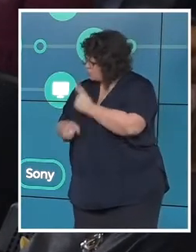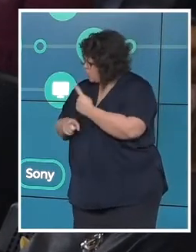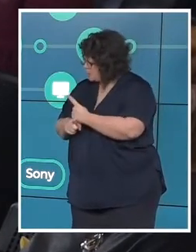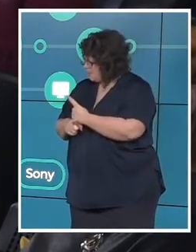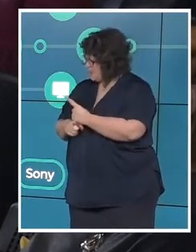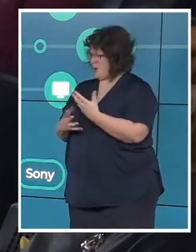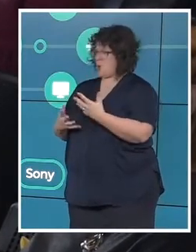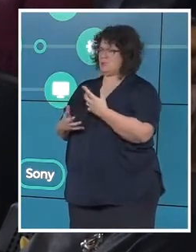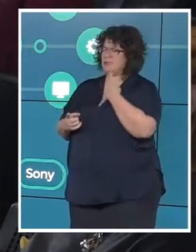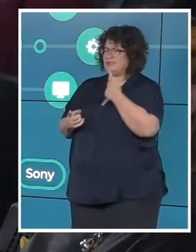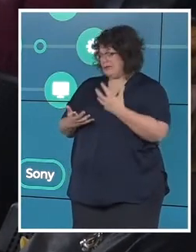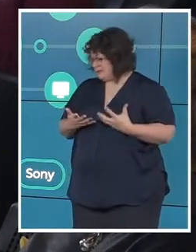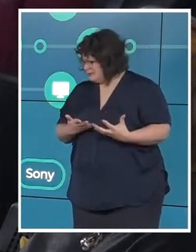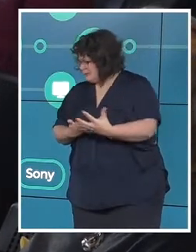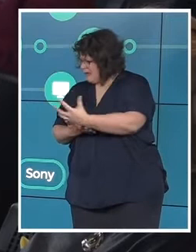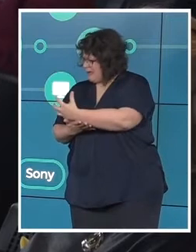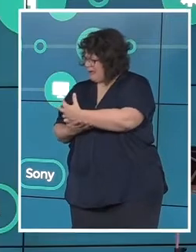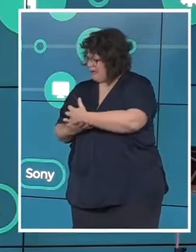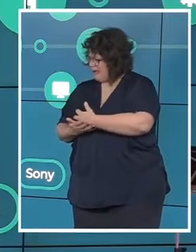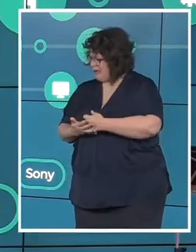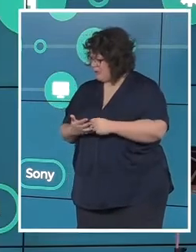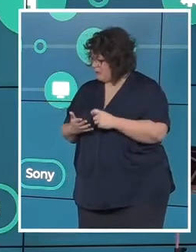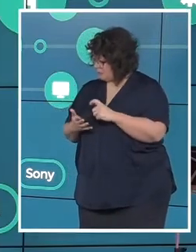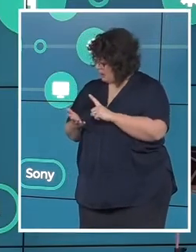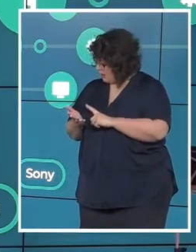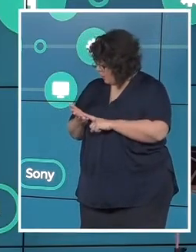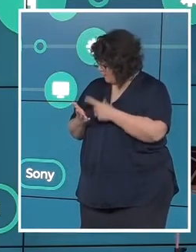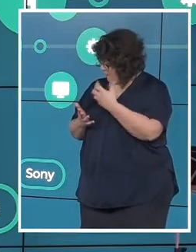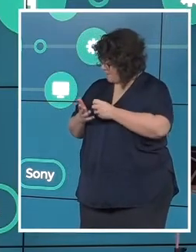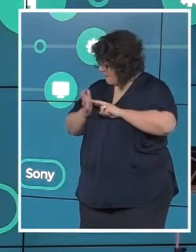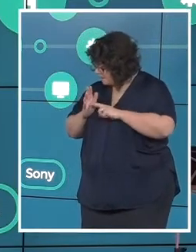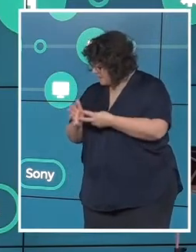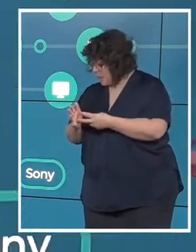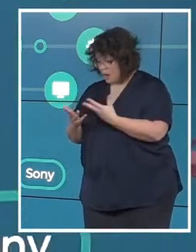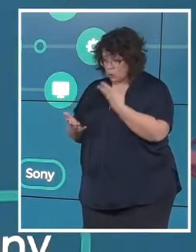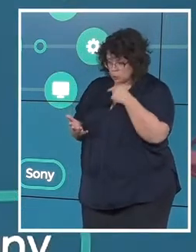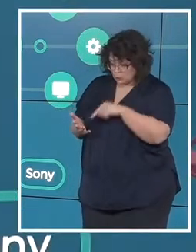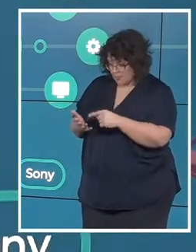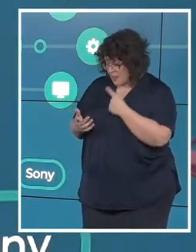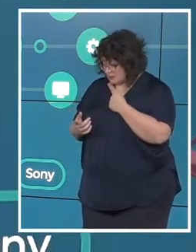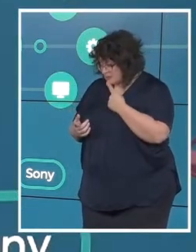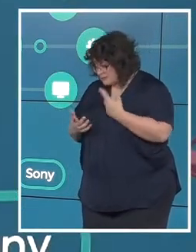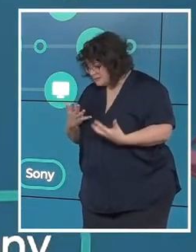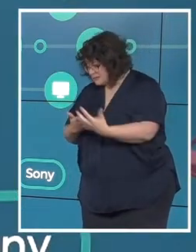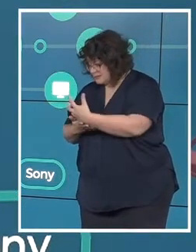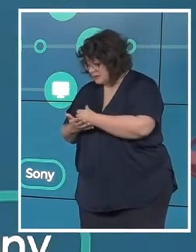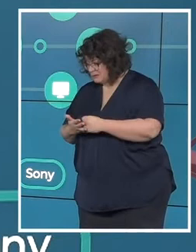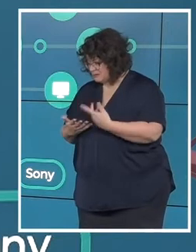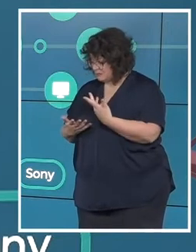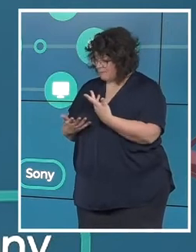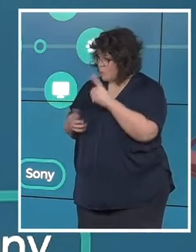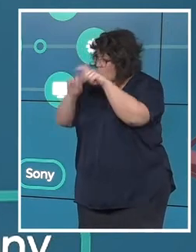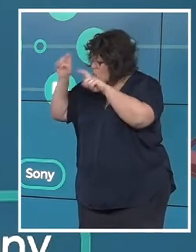in this particular space, driving innovation and accessibility? So the first principle of data generally and how we think about it is